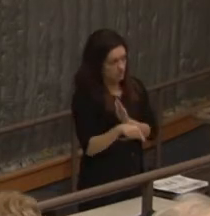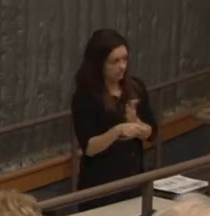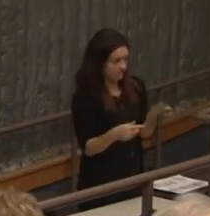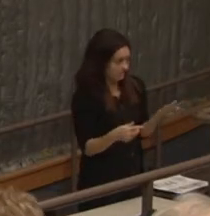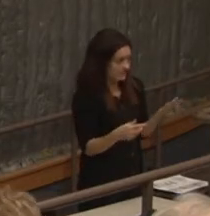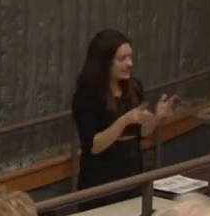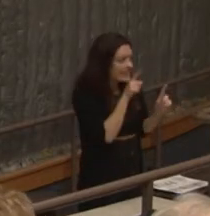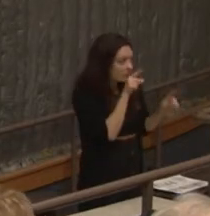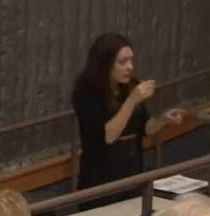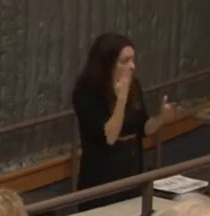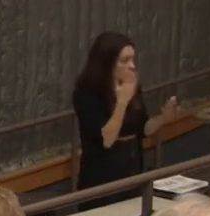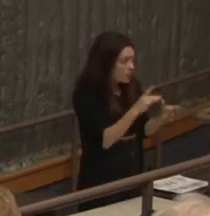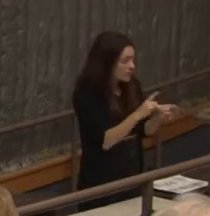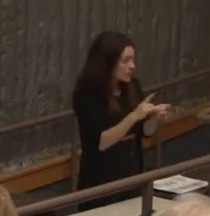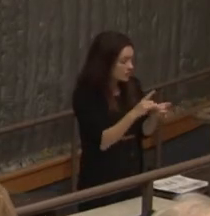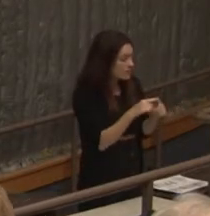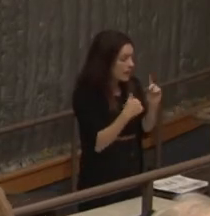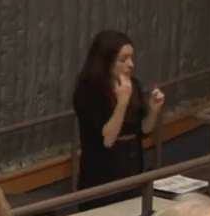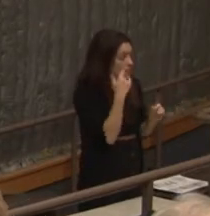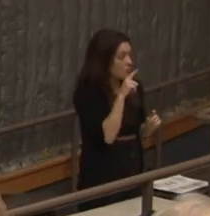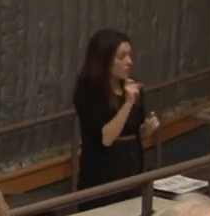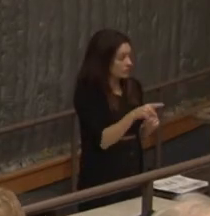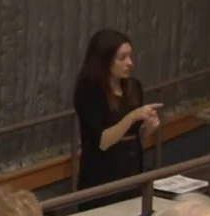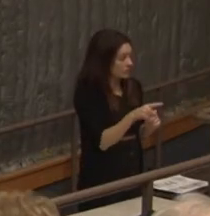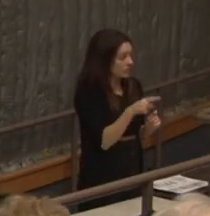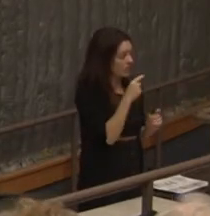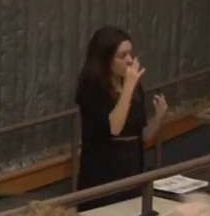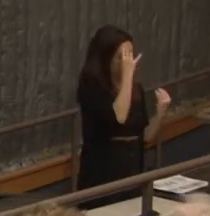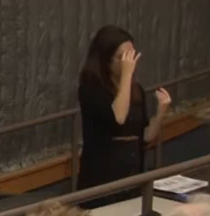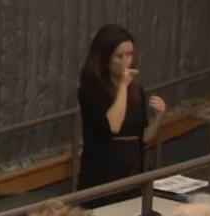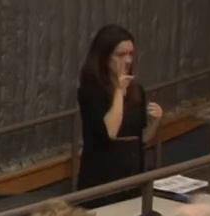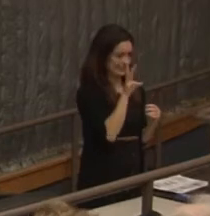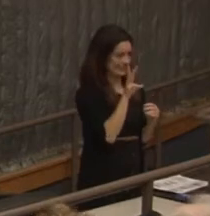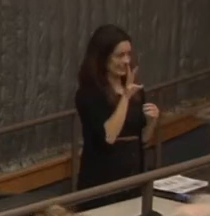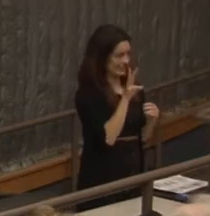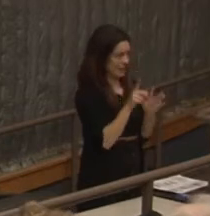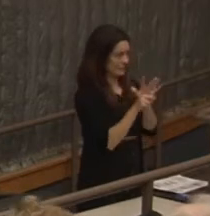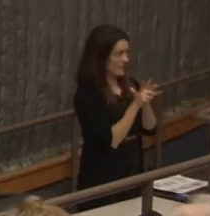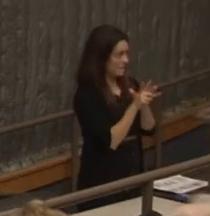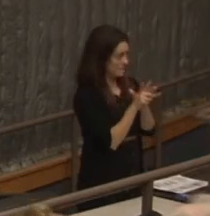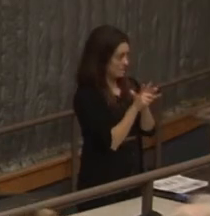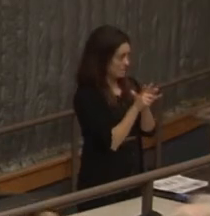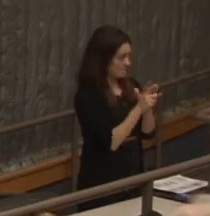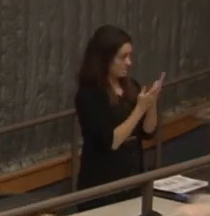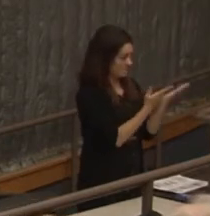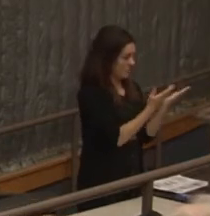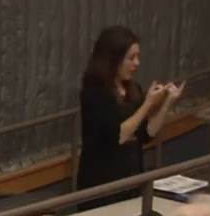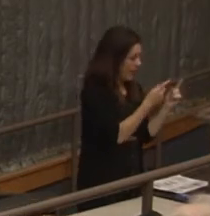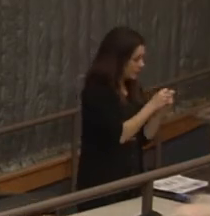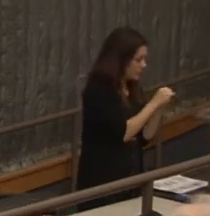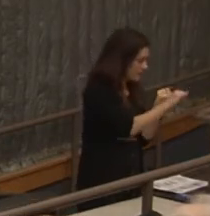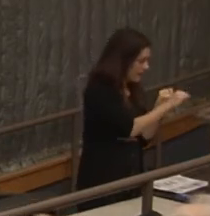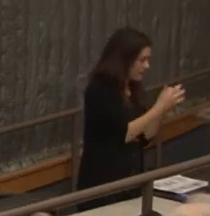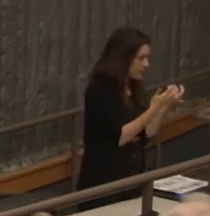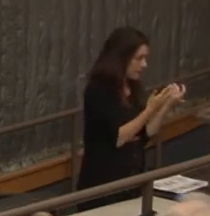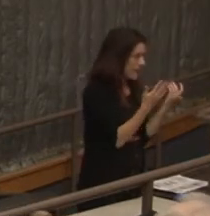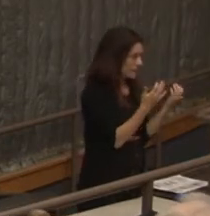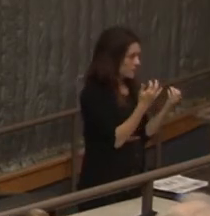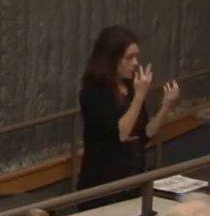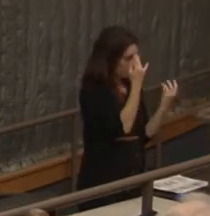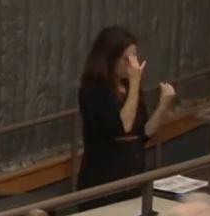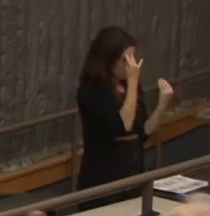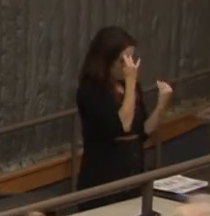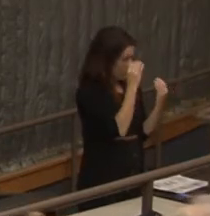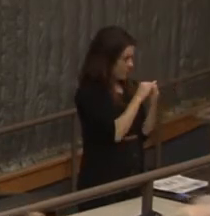answer. But I know the question. And that's what he wants us to ponder. Here you see the remnants of the library. This is called